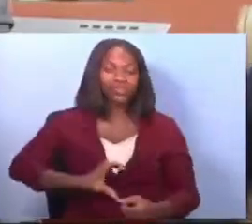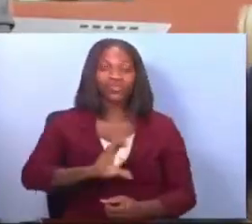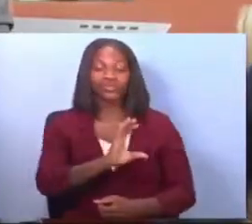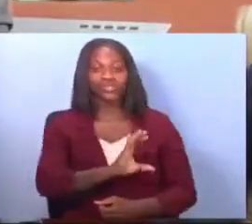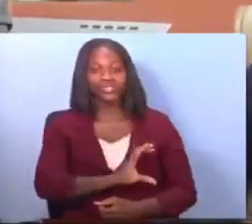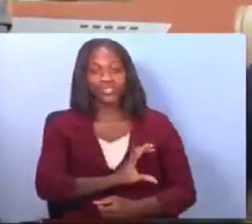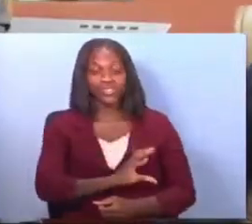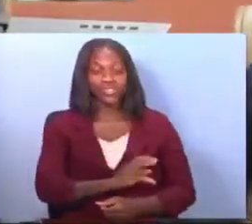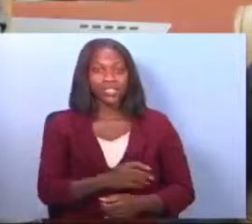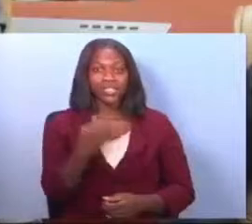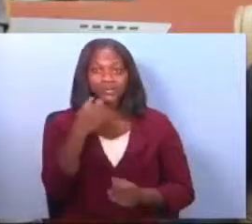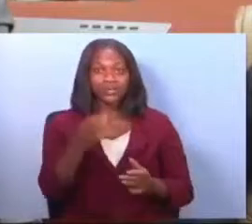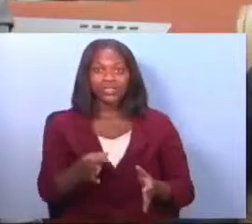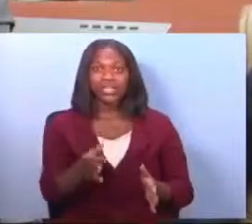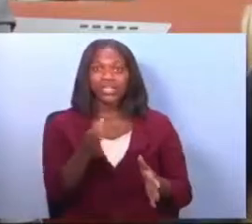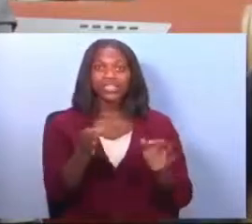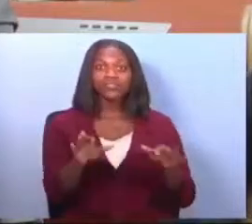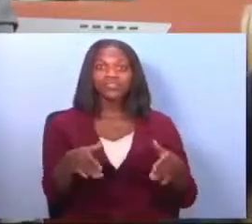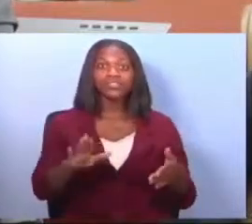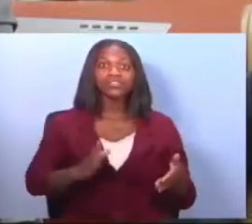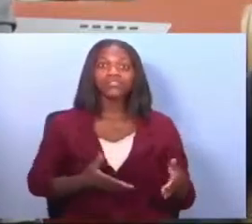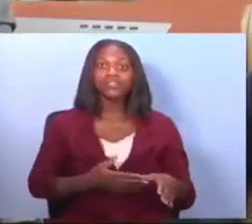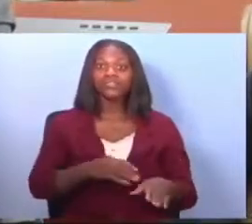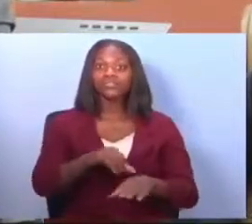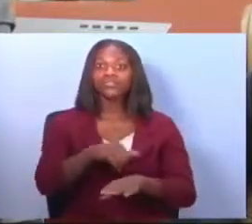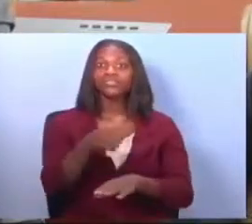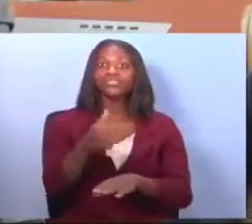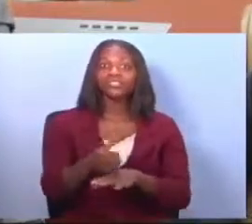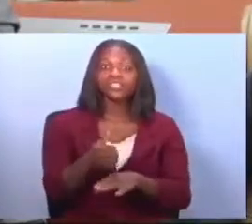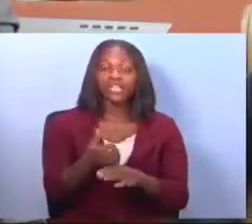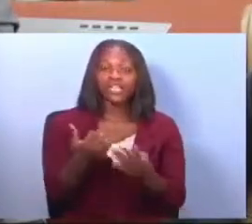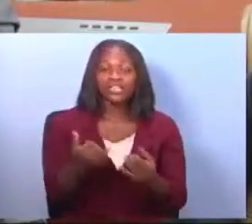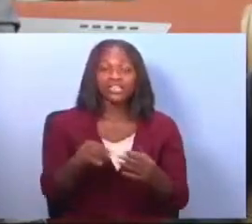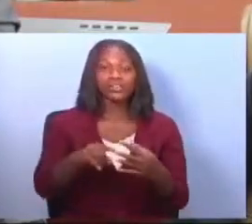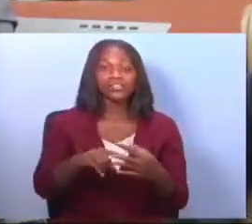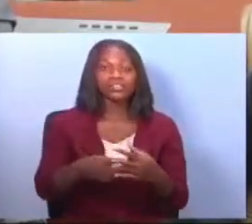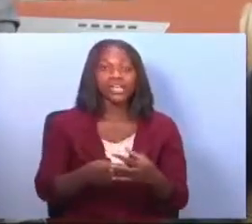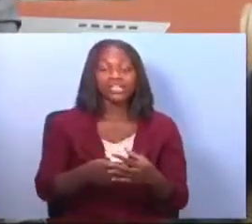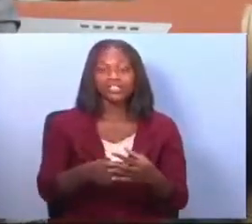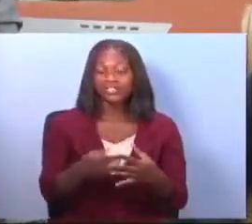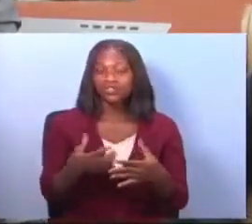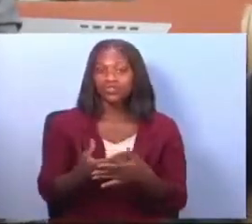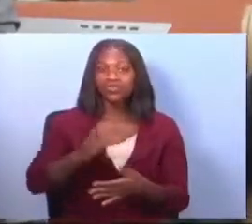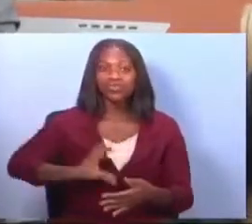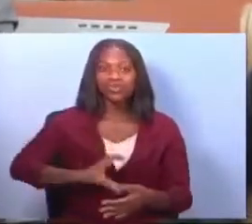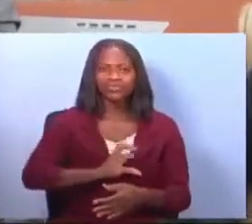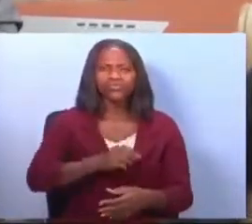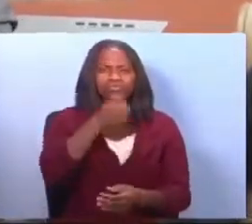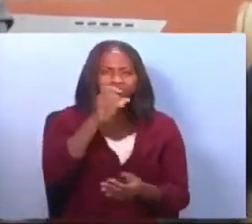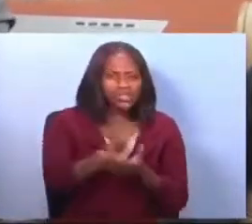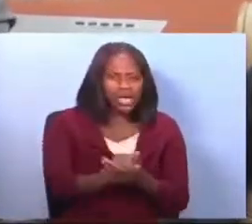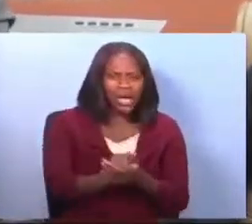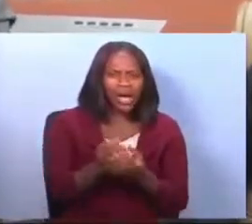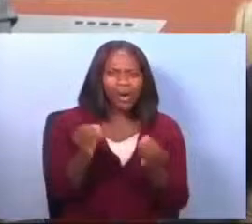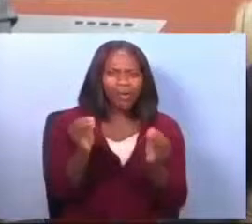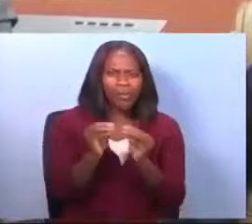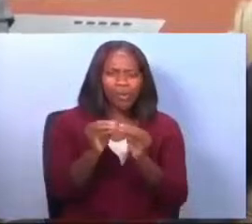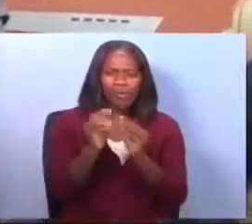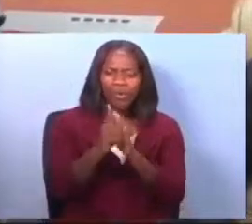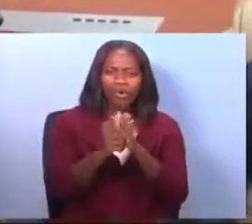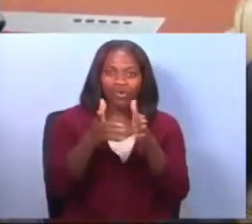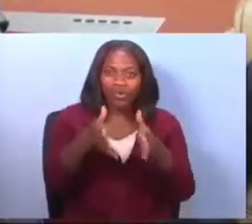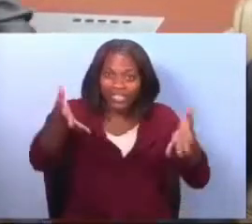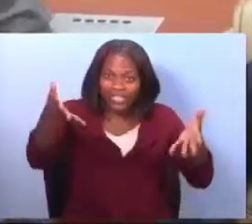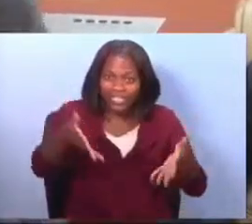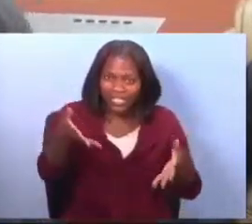give us the authority, now that we are coming to form the new committees, we'll make sure that majority of the lawyers in this House will be on the Judiciary Committee.